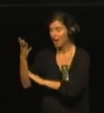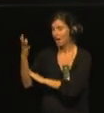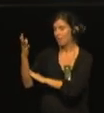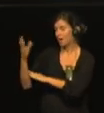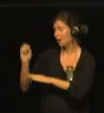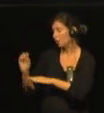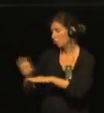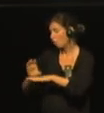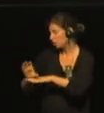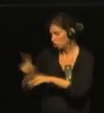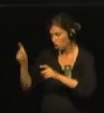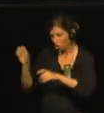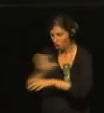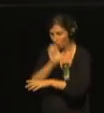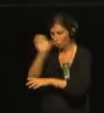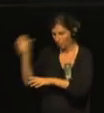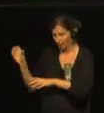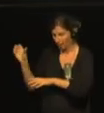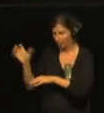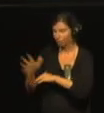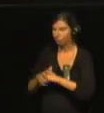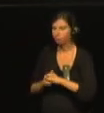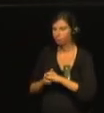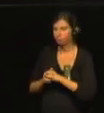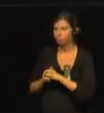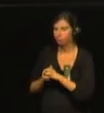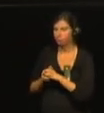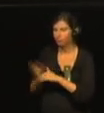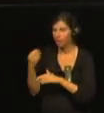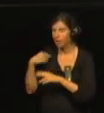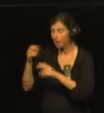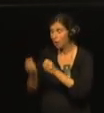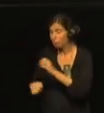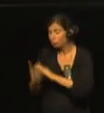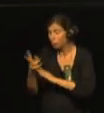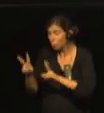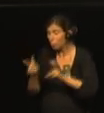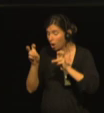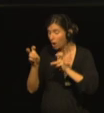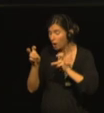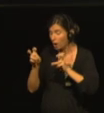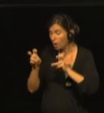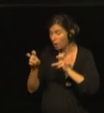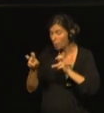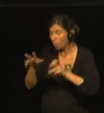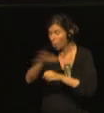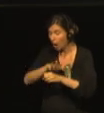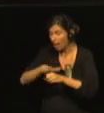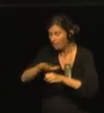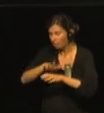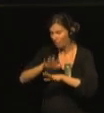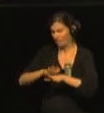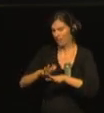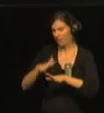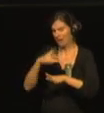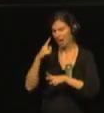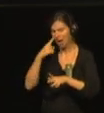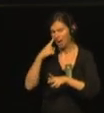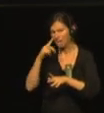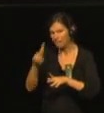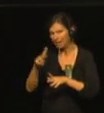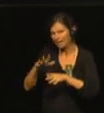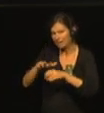And they developed a new framework for comparative monitoring of European-wide